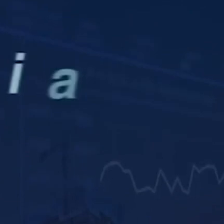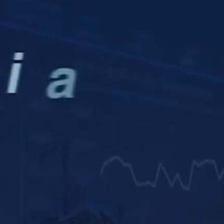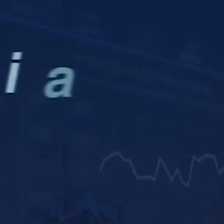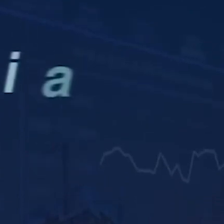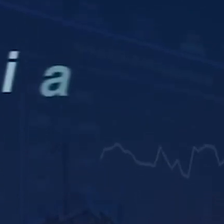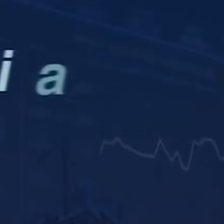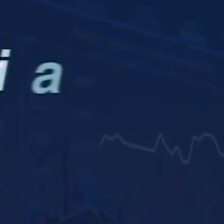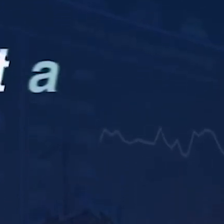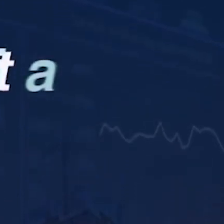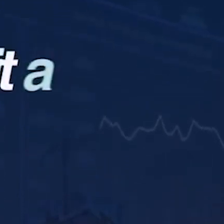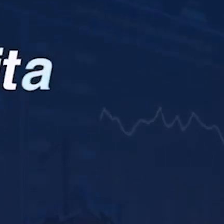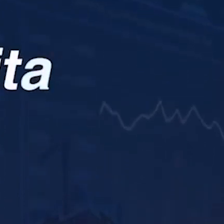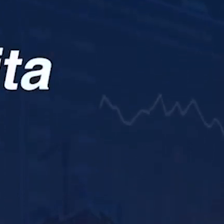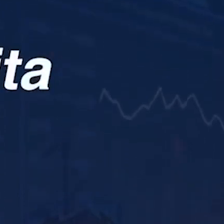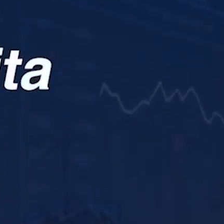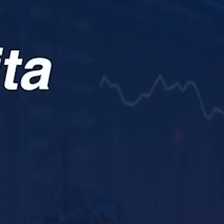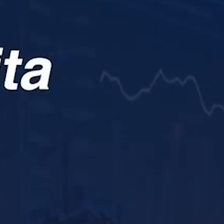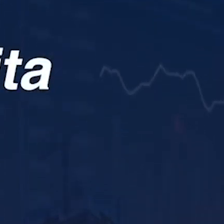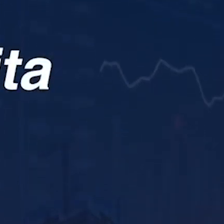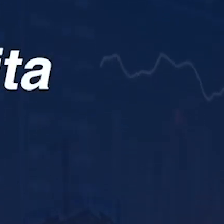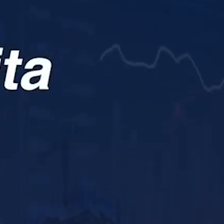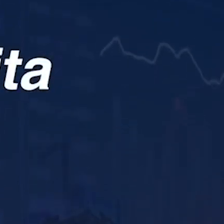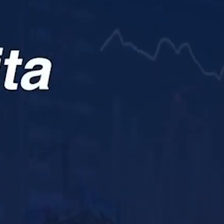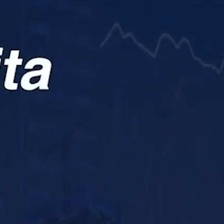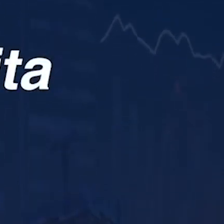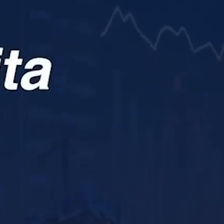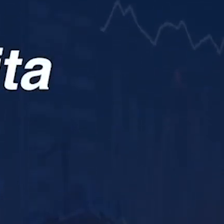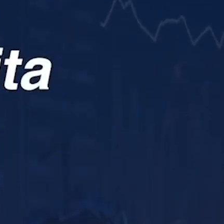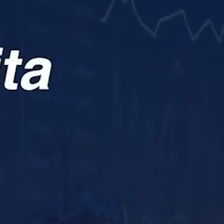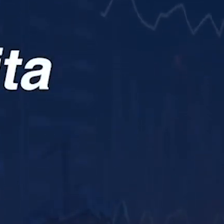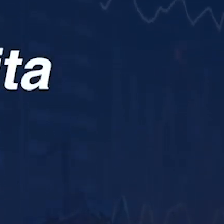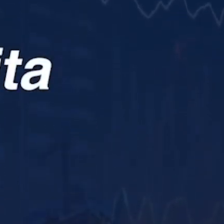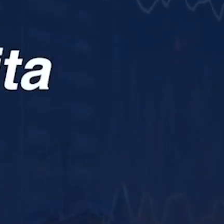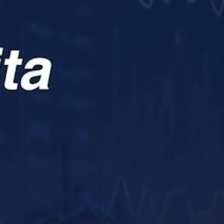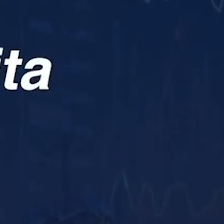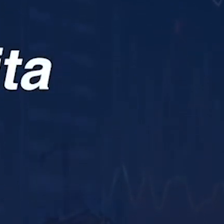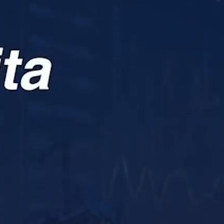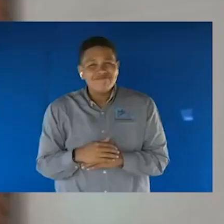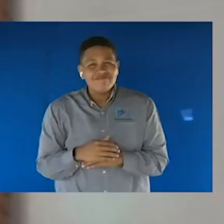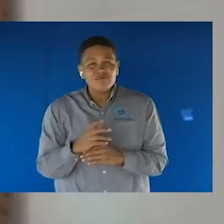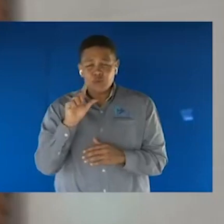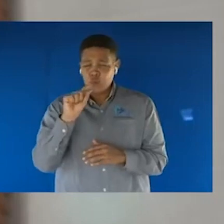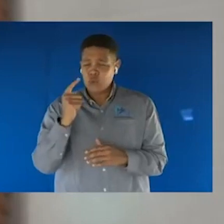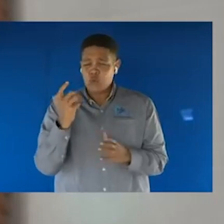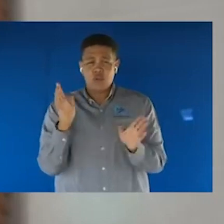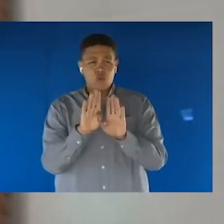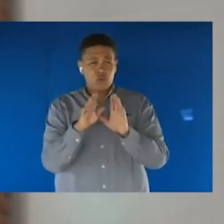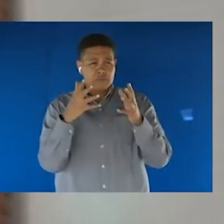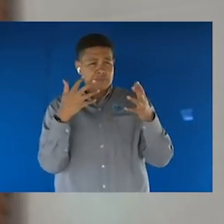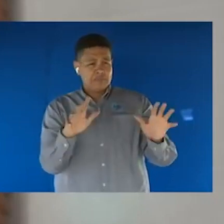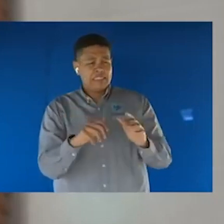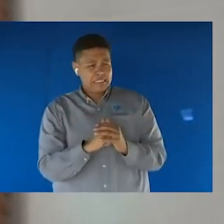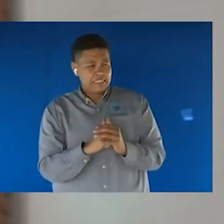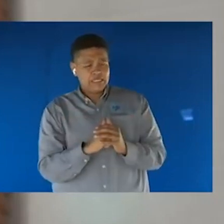and expectations are that the country will record growth of around 8%. While we close out